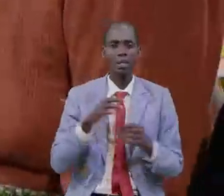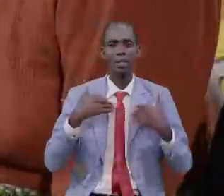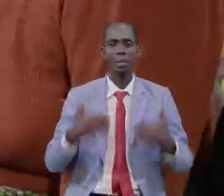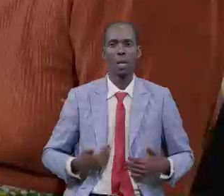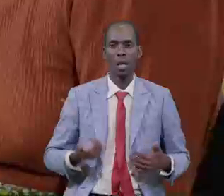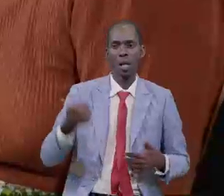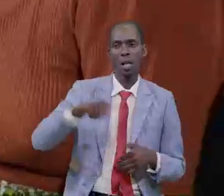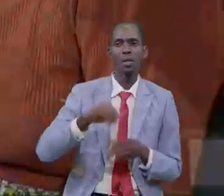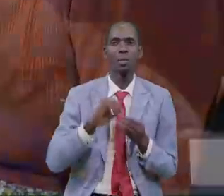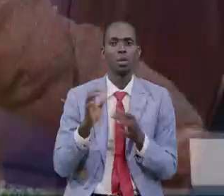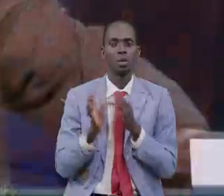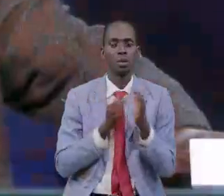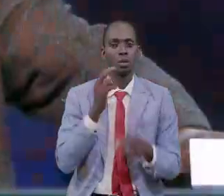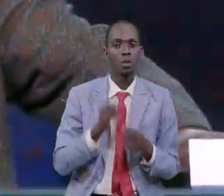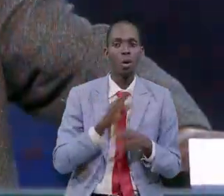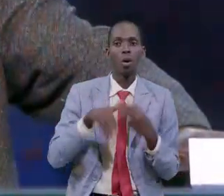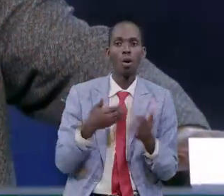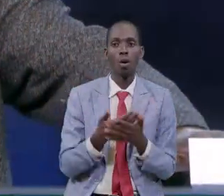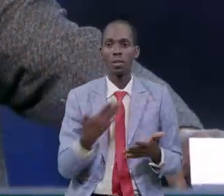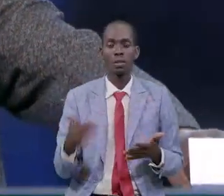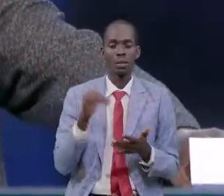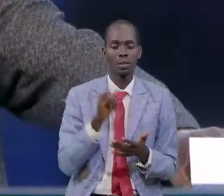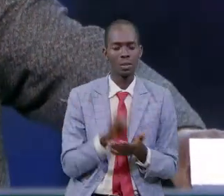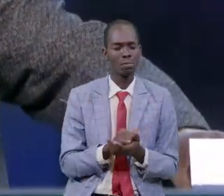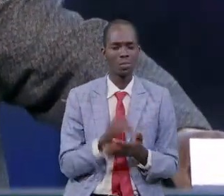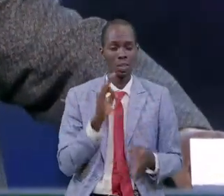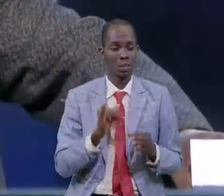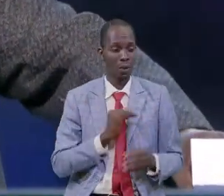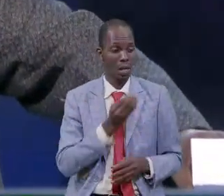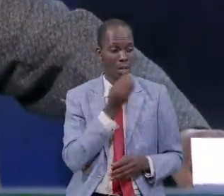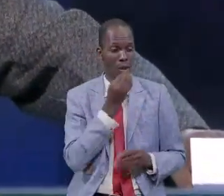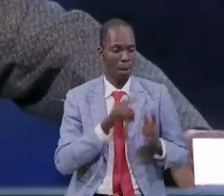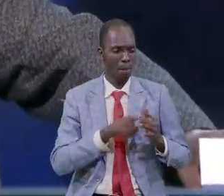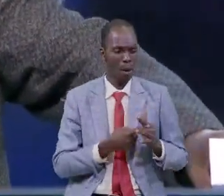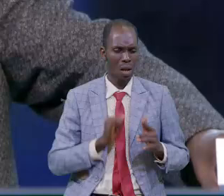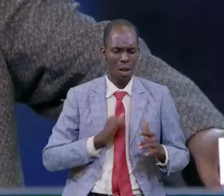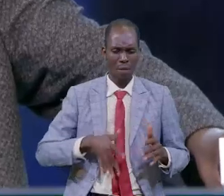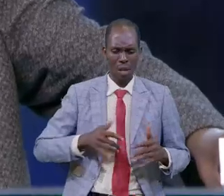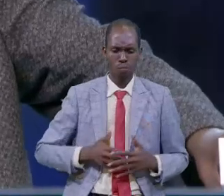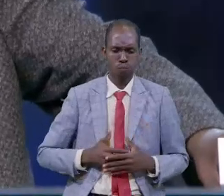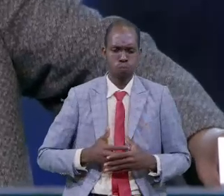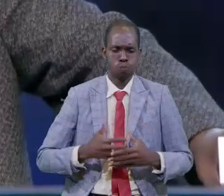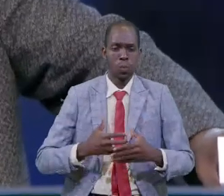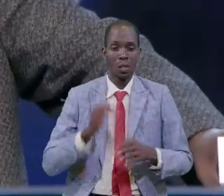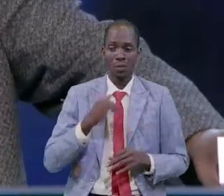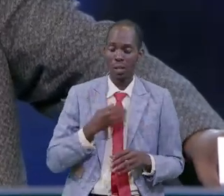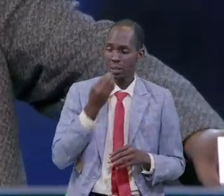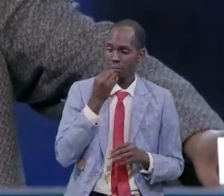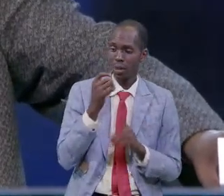And all those things, if I eat beans, I become bloated. If I eat rice, I